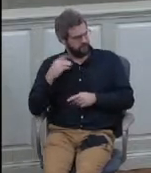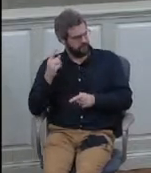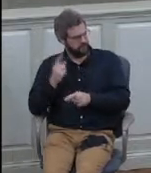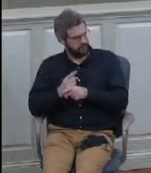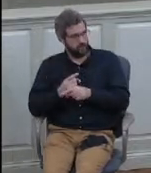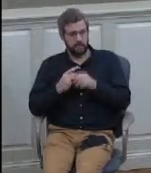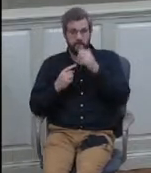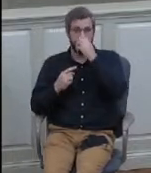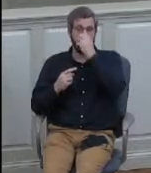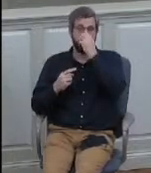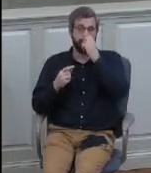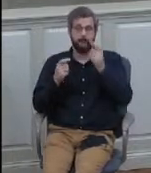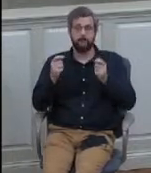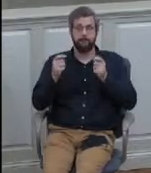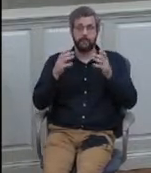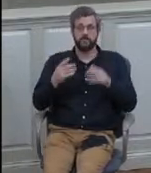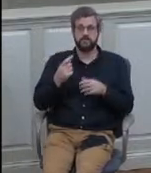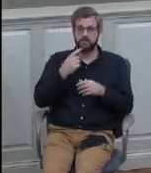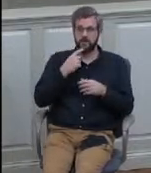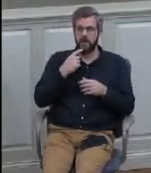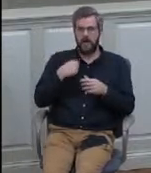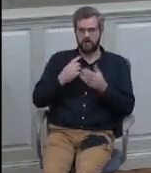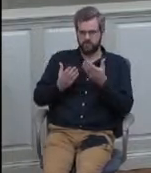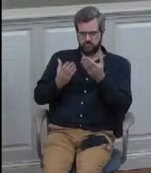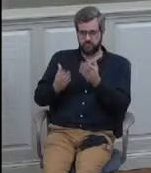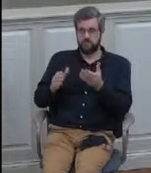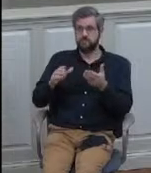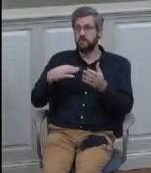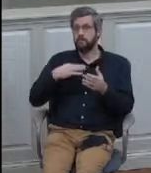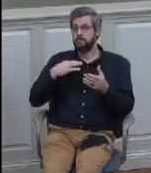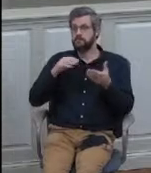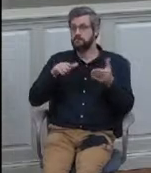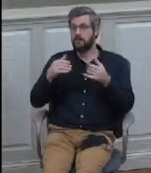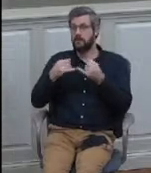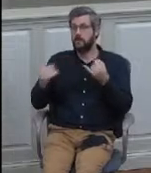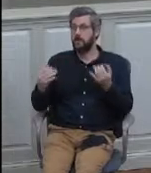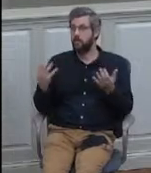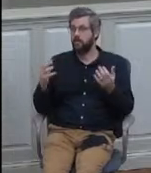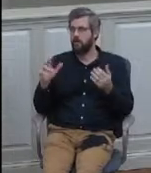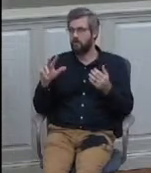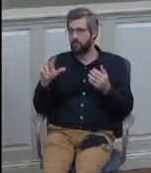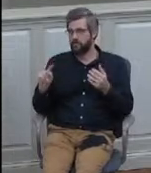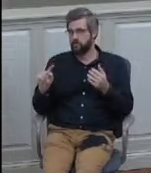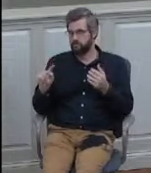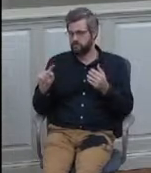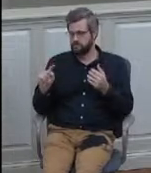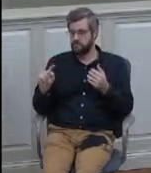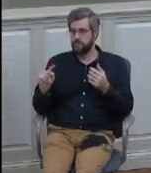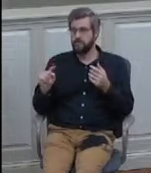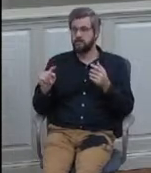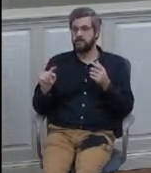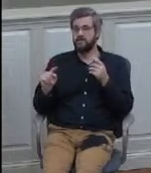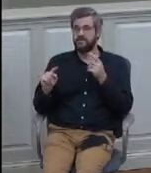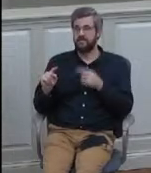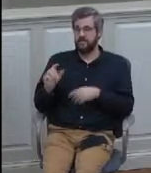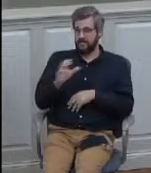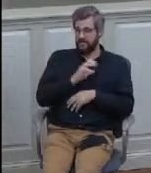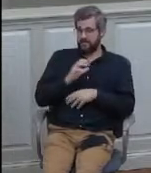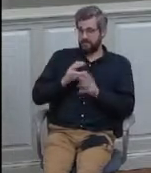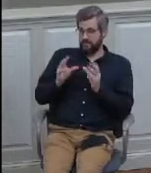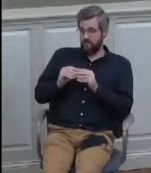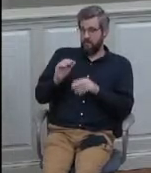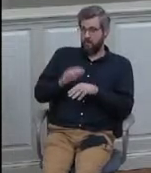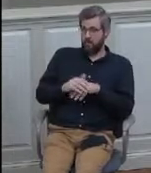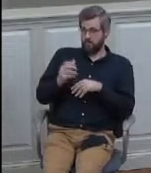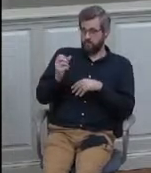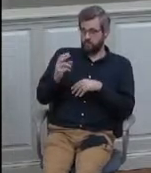I was going to suggest, we would have the deadline for the applications is the 31st. And so the commission meeting on the 12th, what